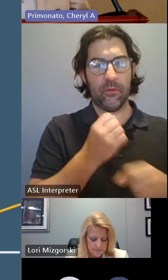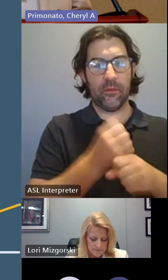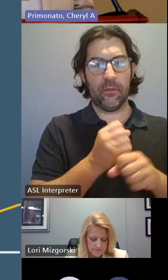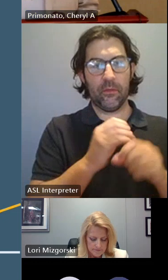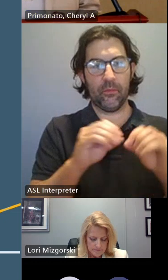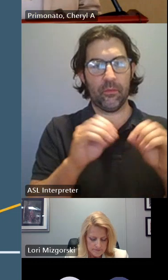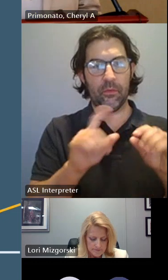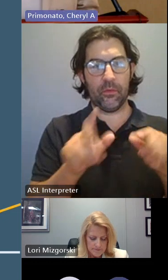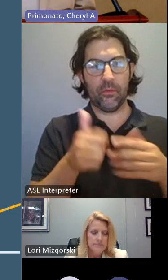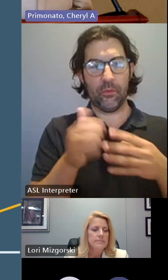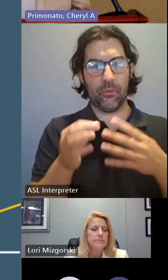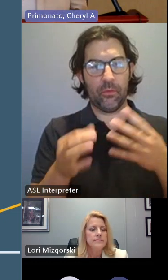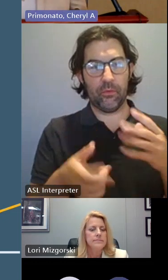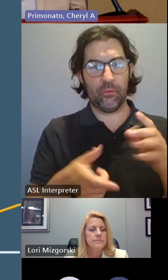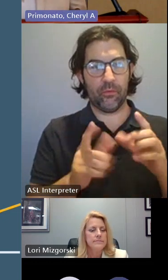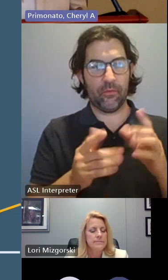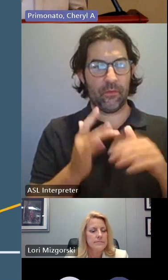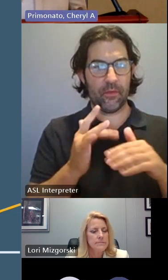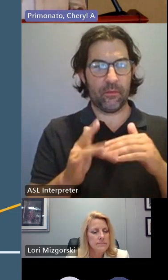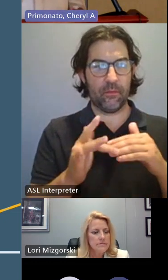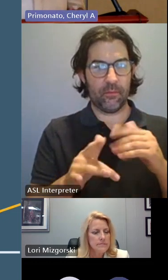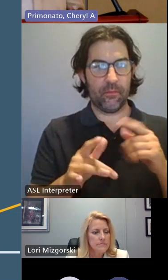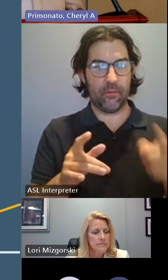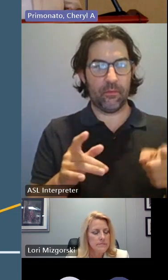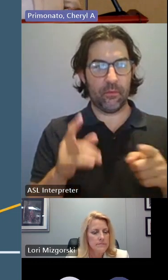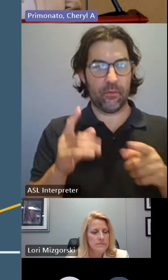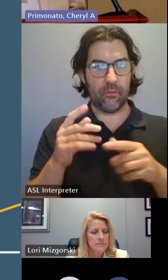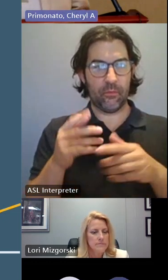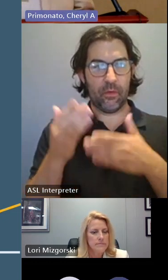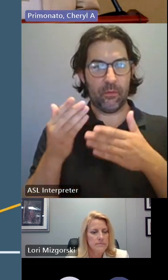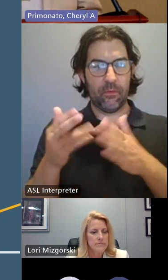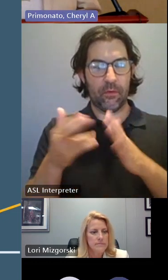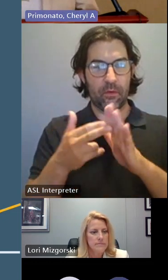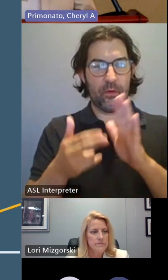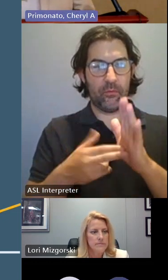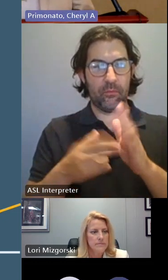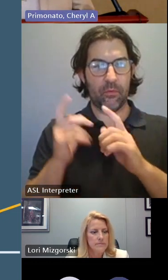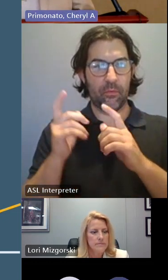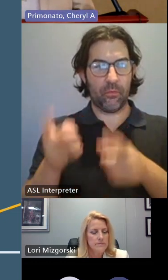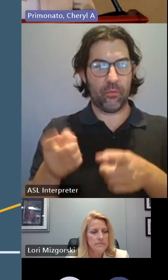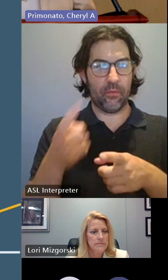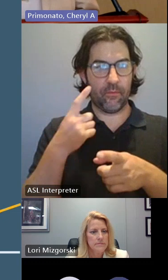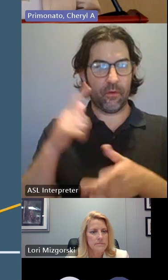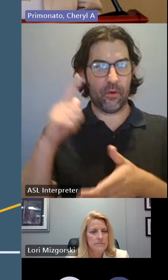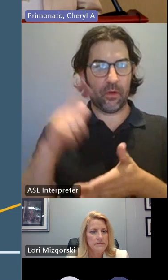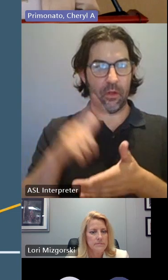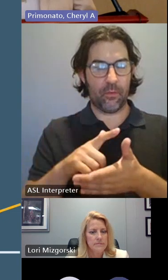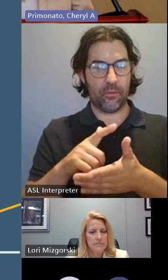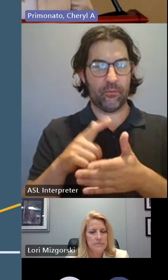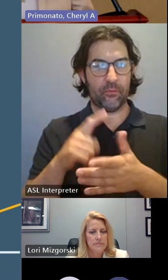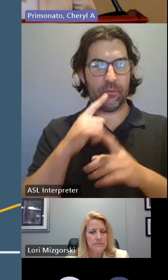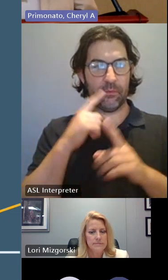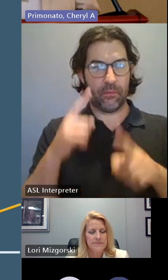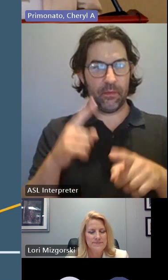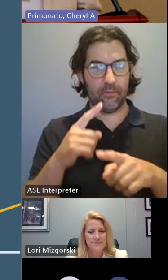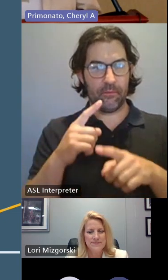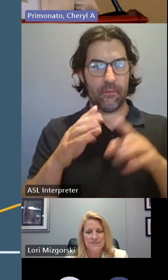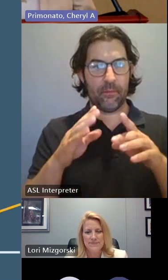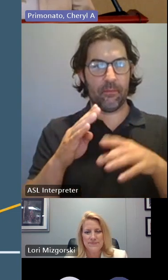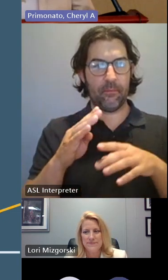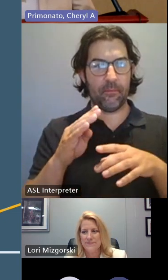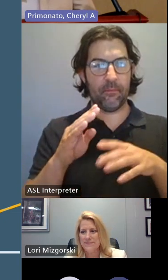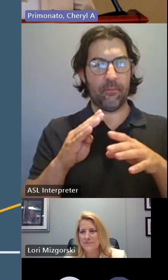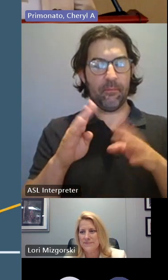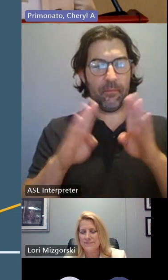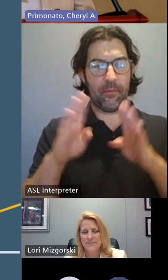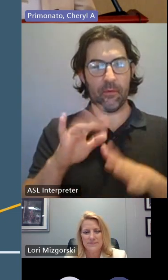available. Procurement recommends that a contract be awarded to the lowest responsive and responsible bidder, Johnny O. The Spot,